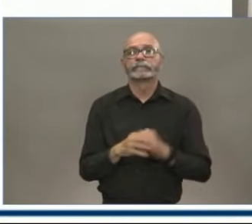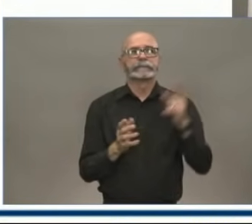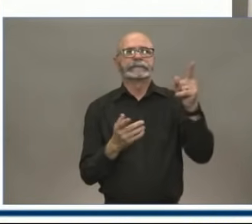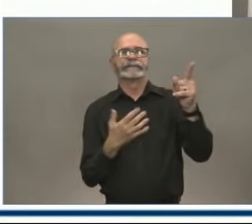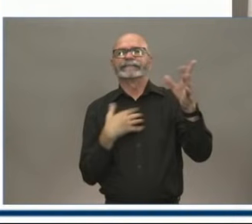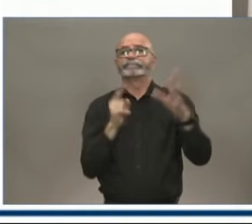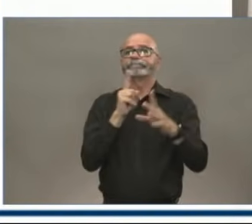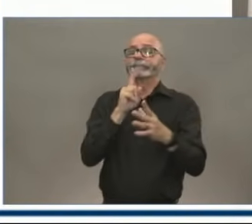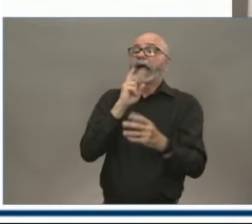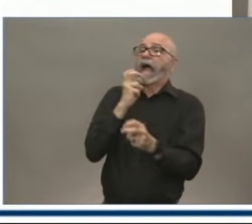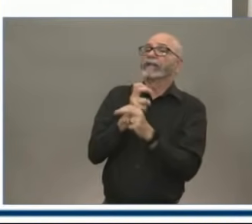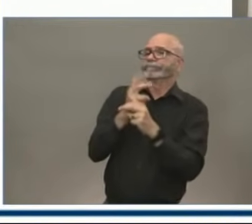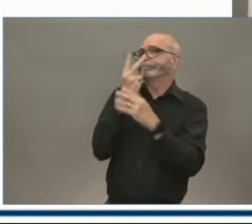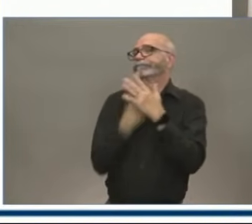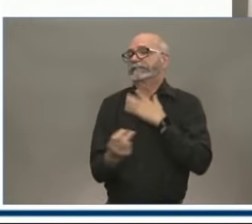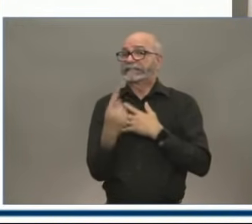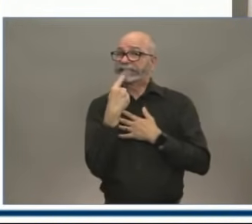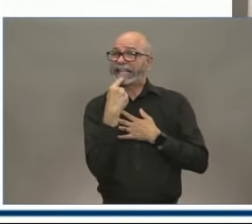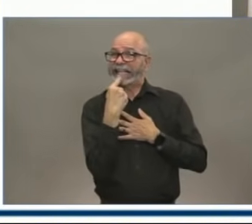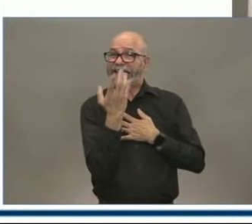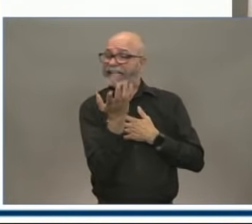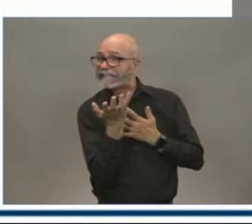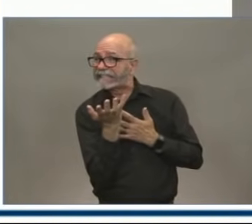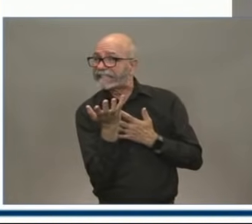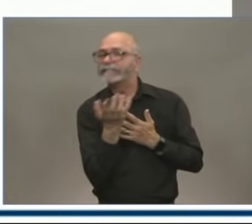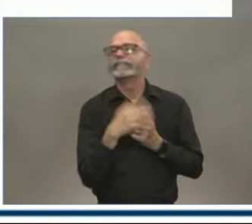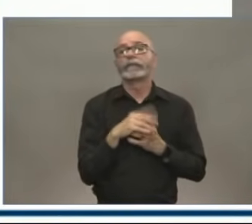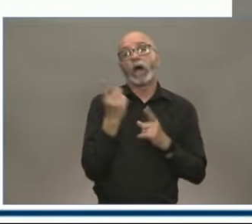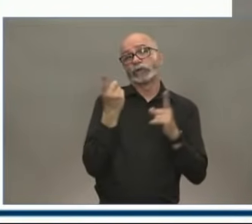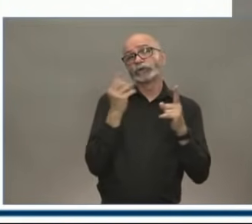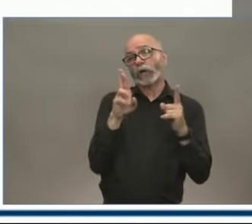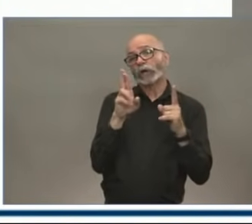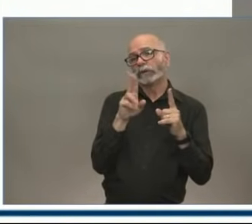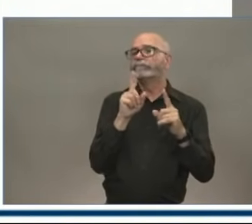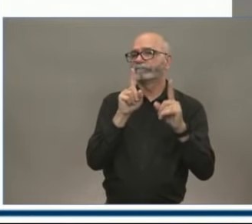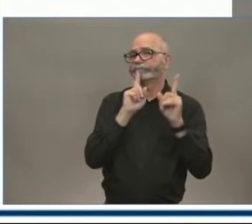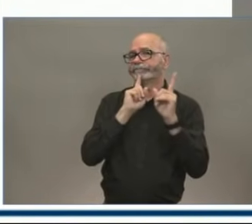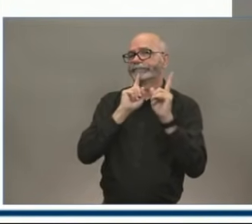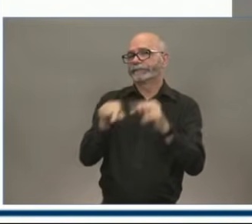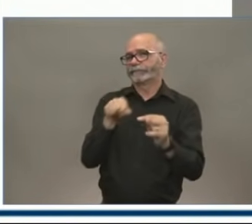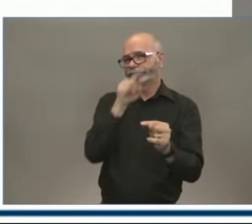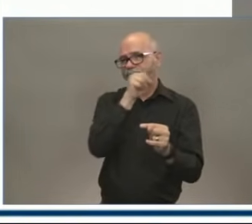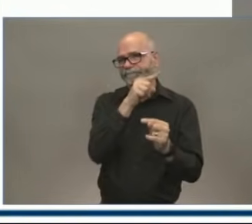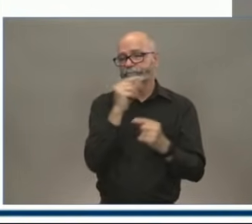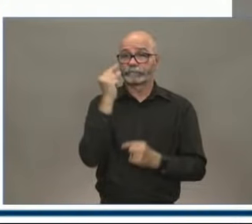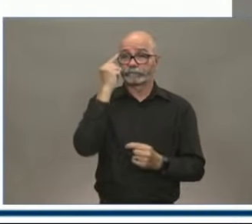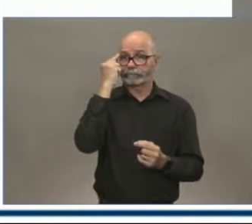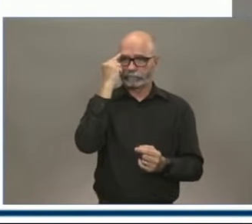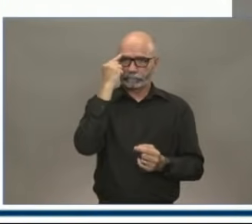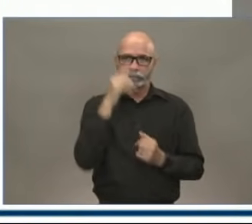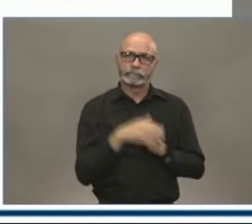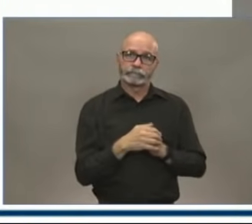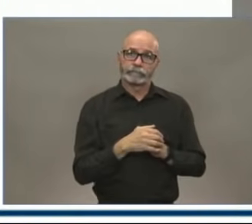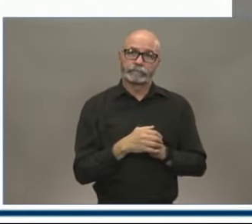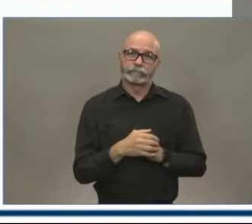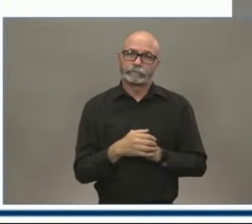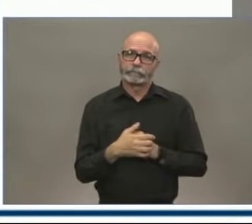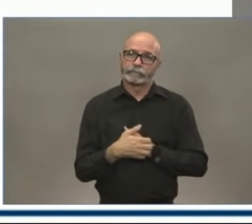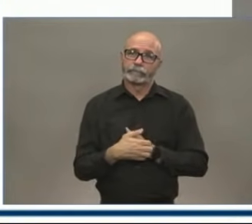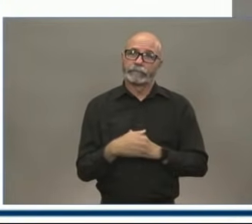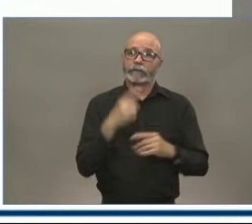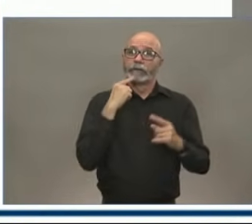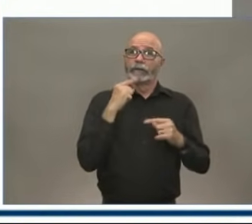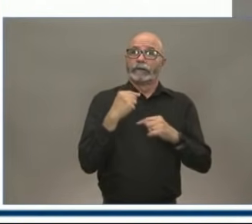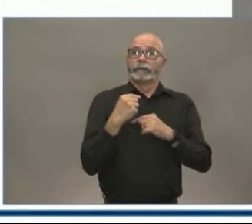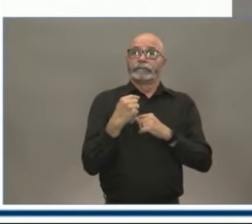So I think there's a couple of factors at play, knowing that what we see today, as I've said before, is a result of what happened a week to 2 weeks